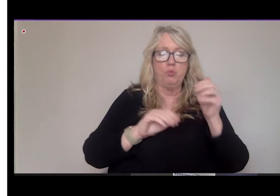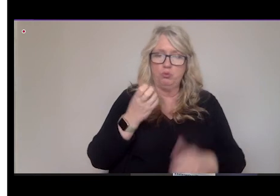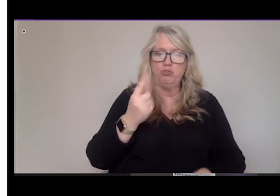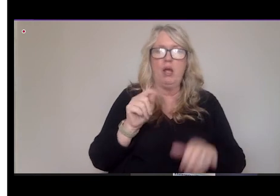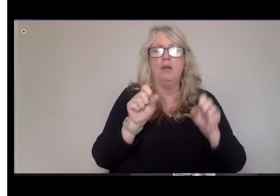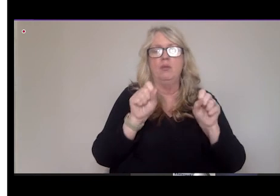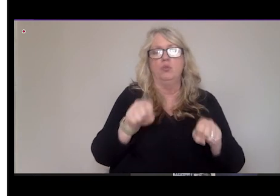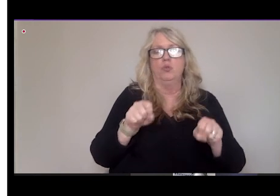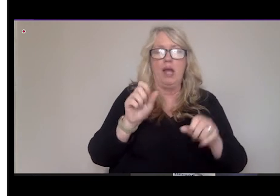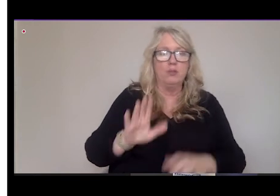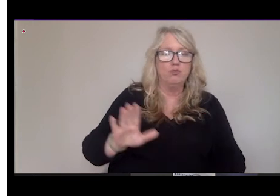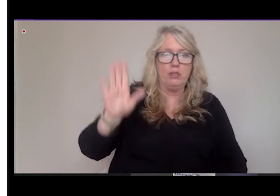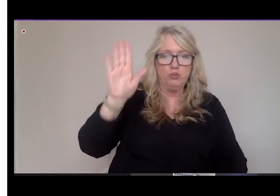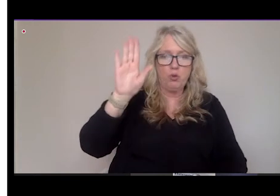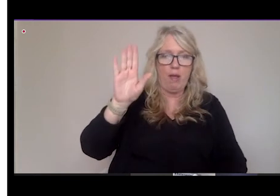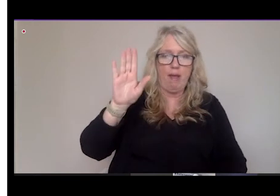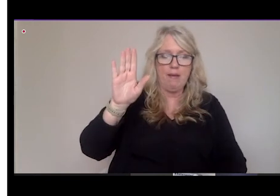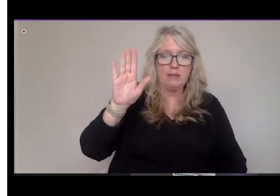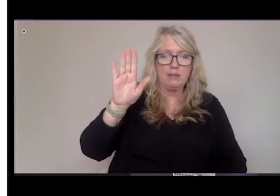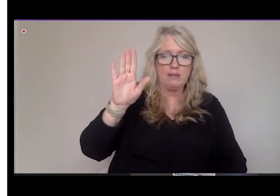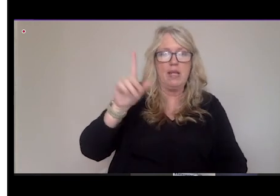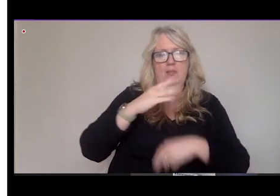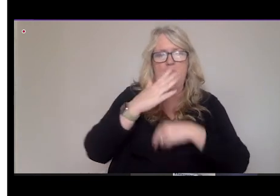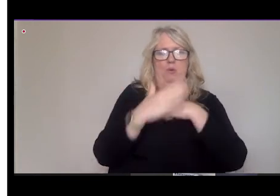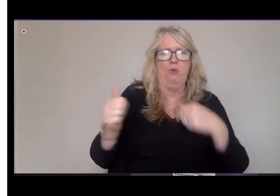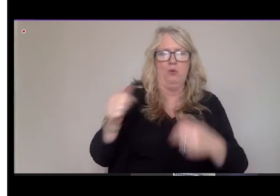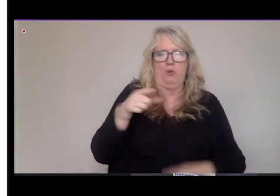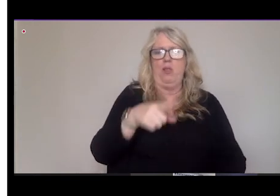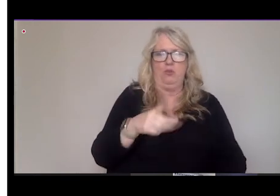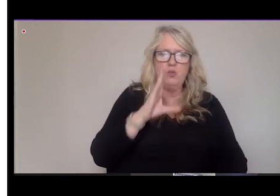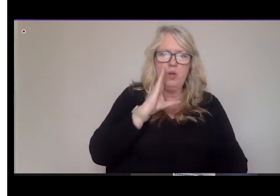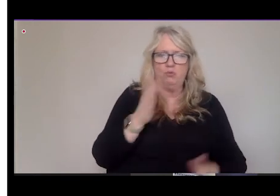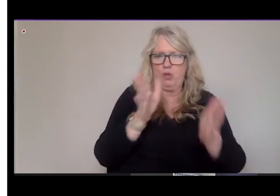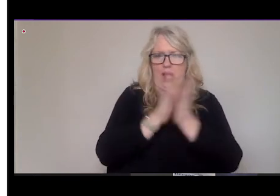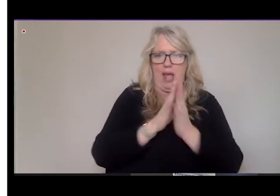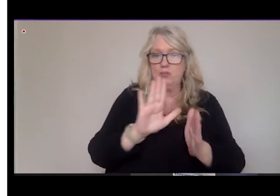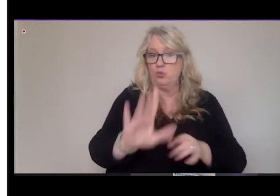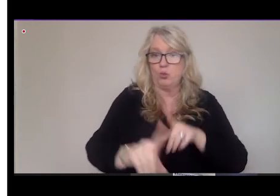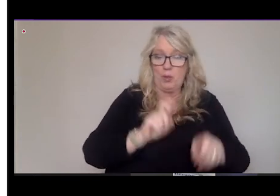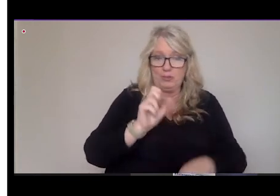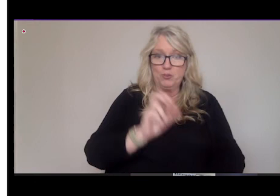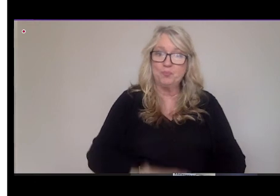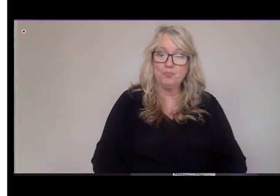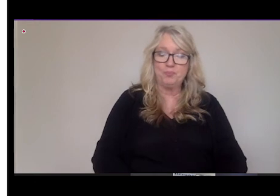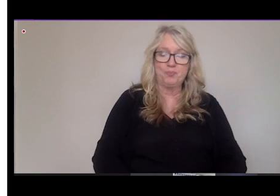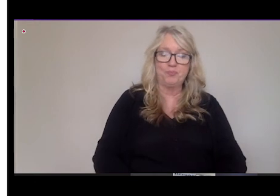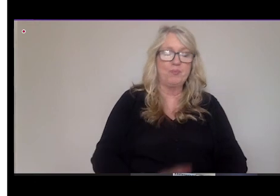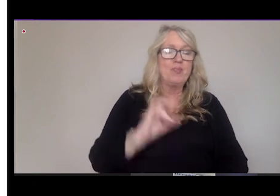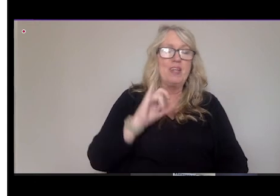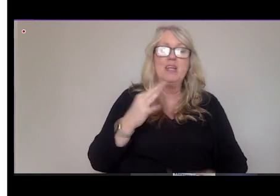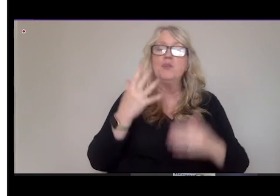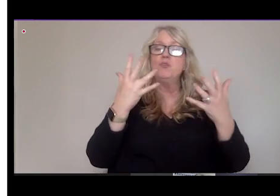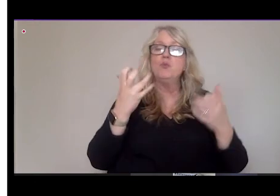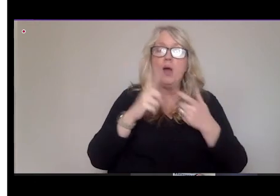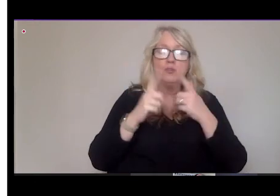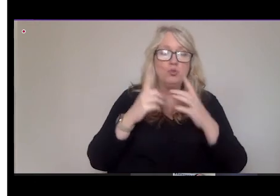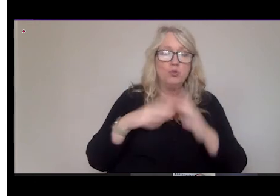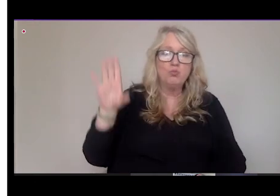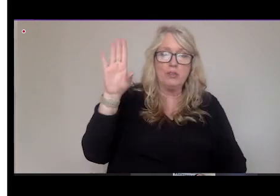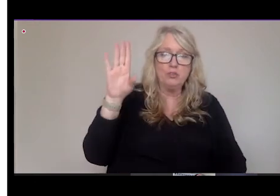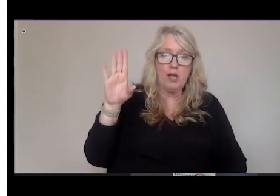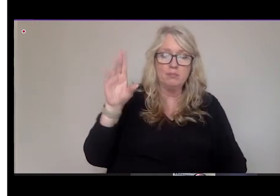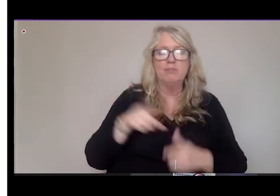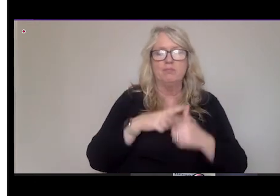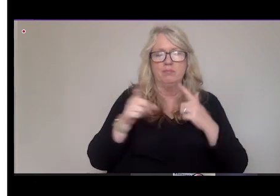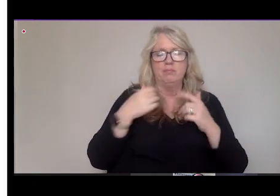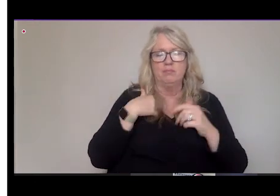you're not comfortable with typing it into the chat, you could also raise your hand, and then we could call on you to ask your question verbally. If